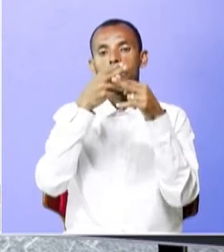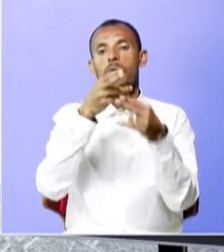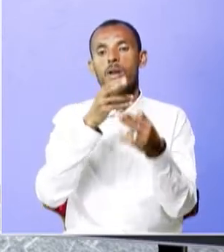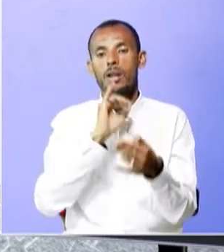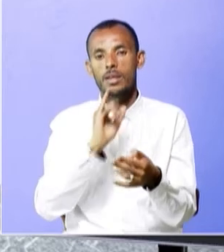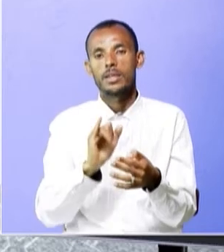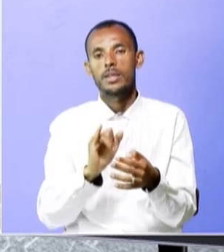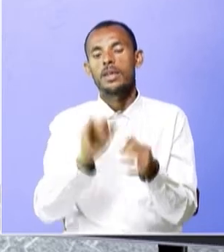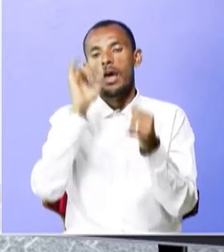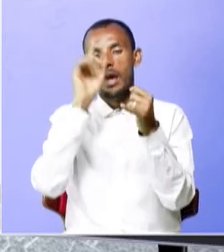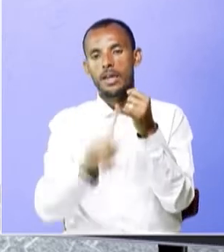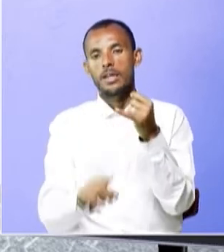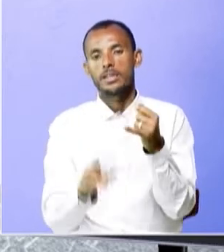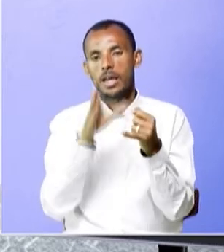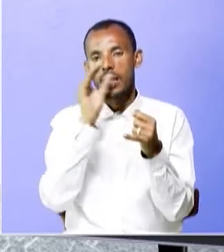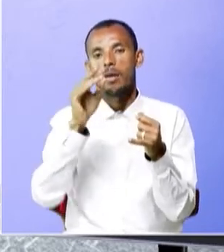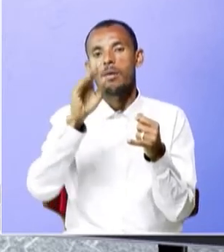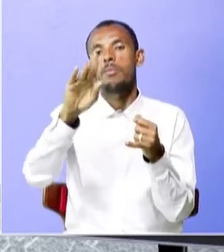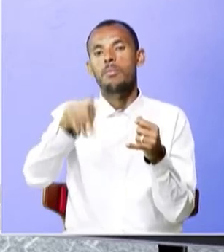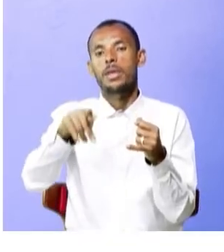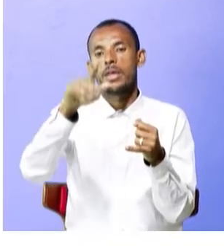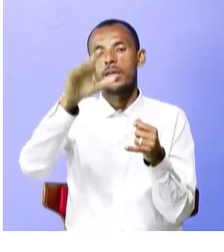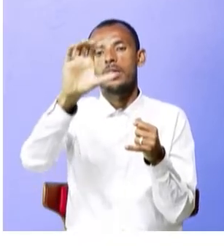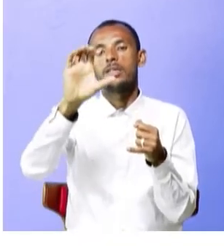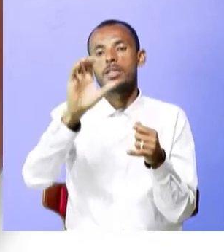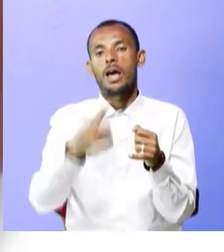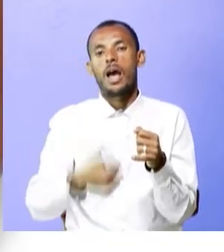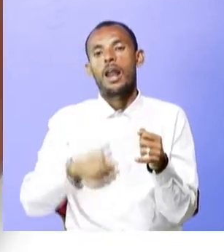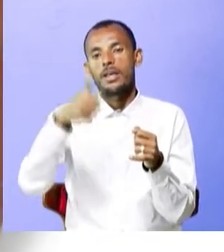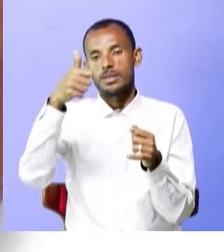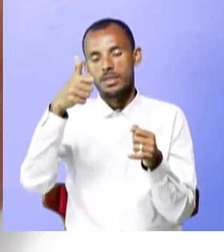edge simply. And PC is also another edge.